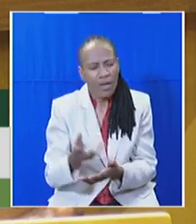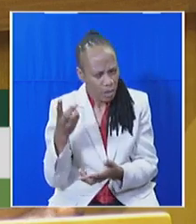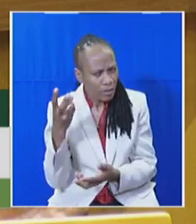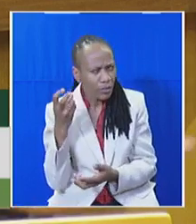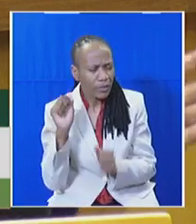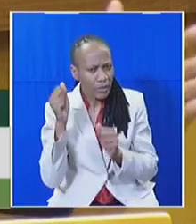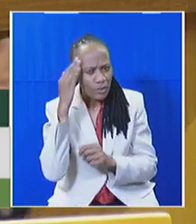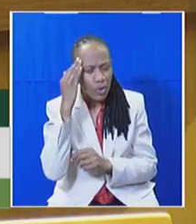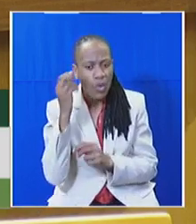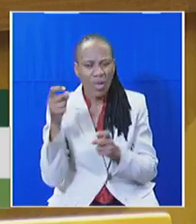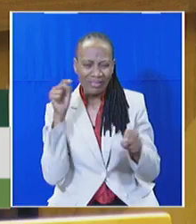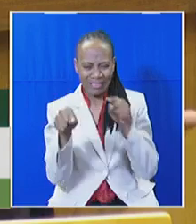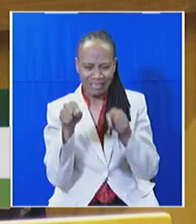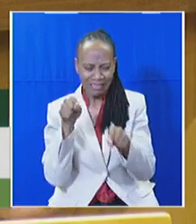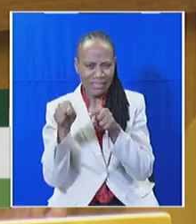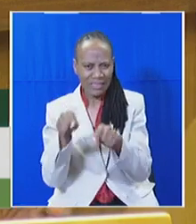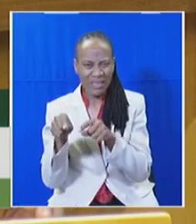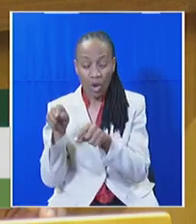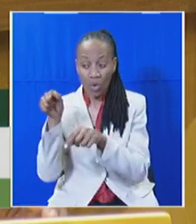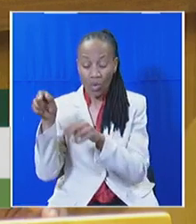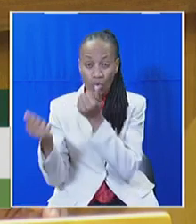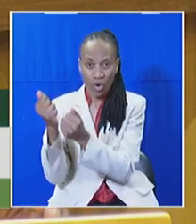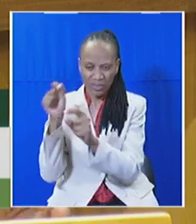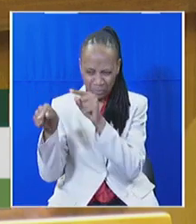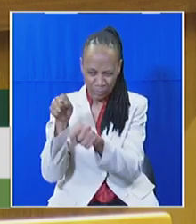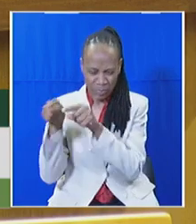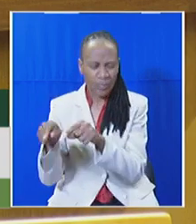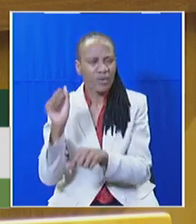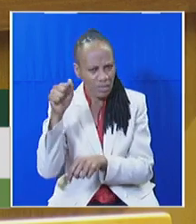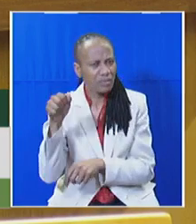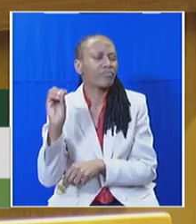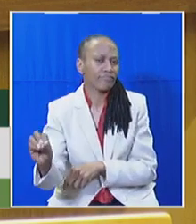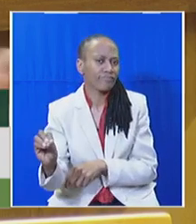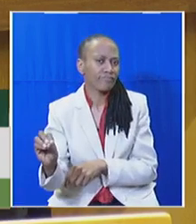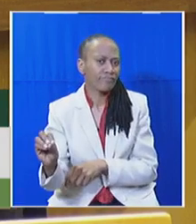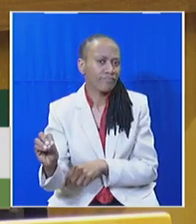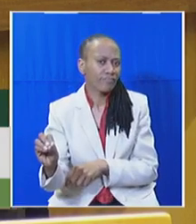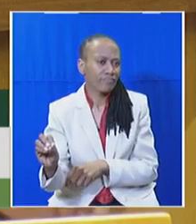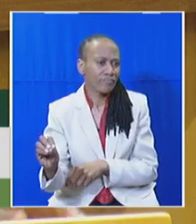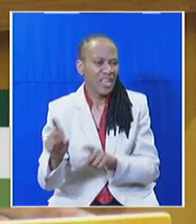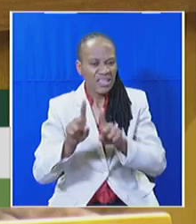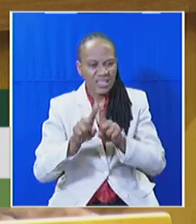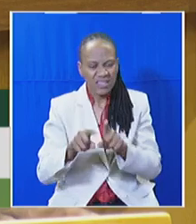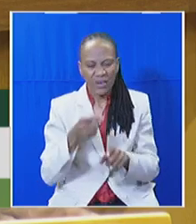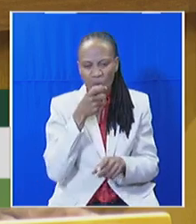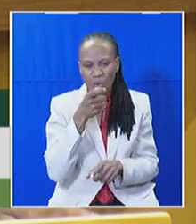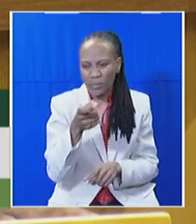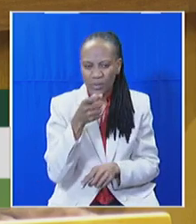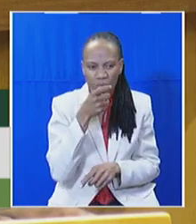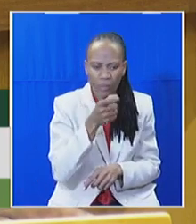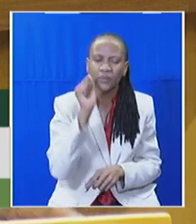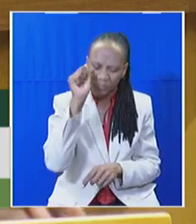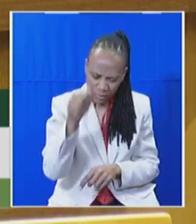criticisms in all directions and opinions or comments made.